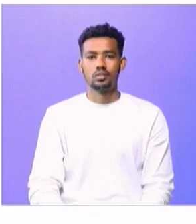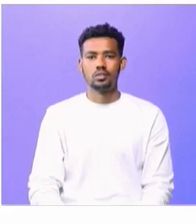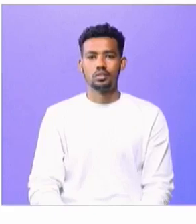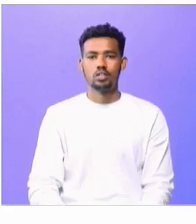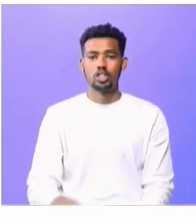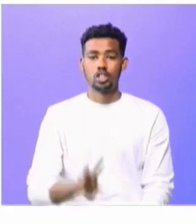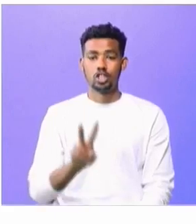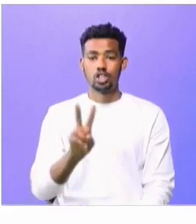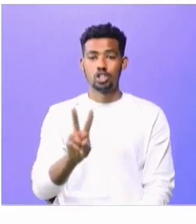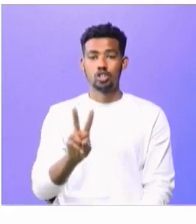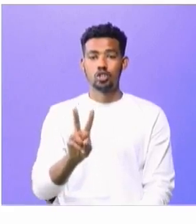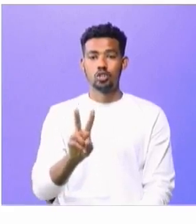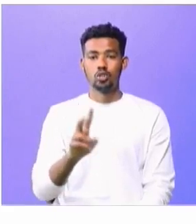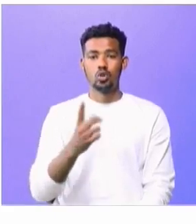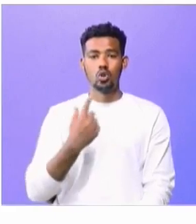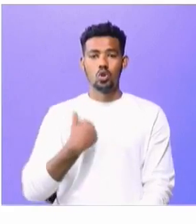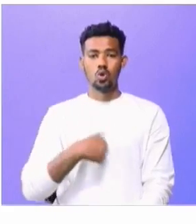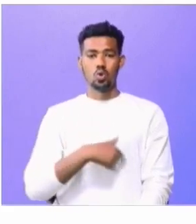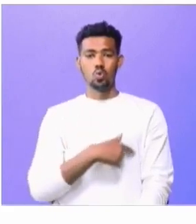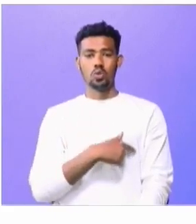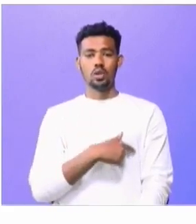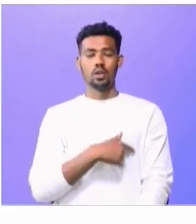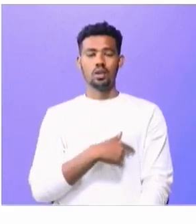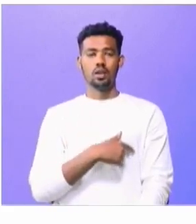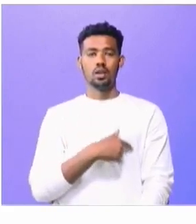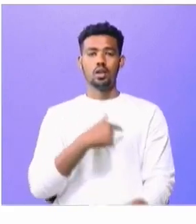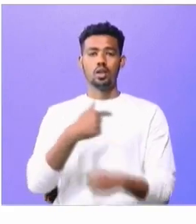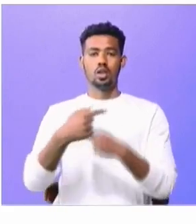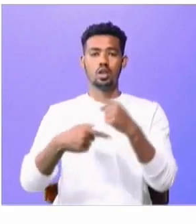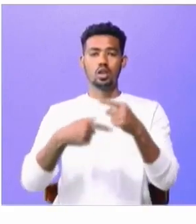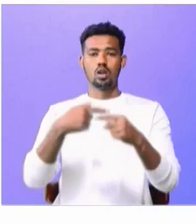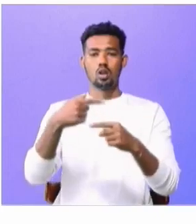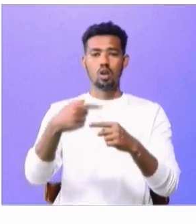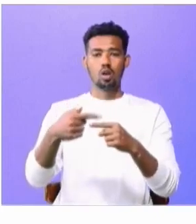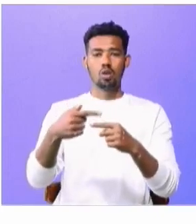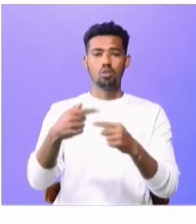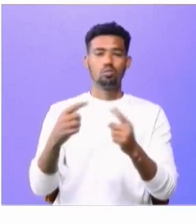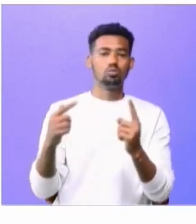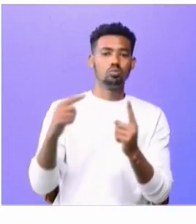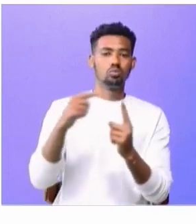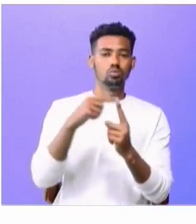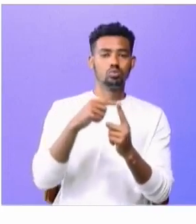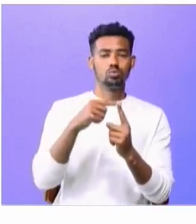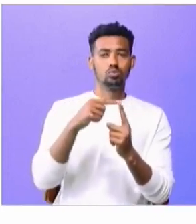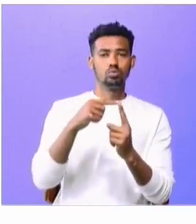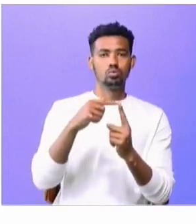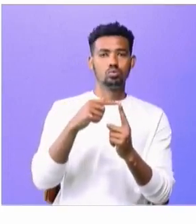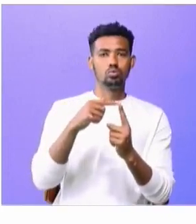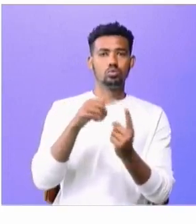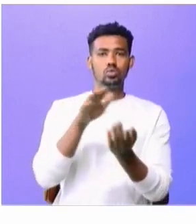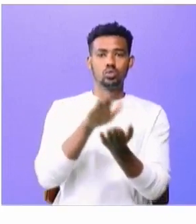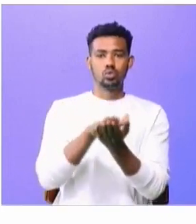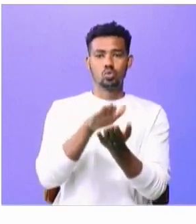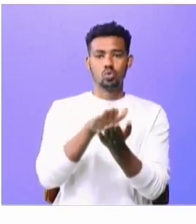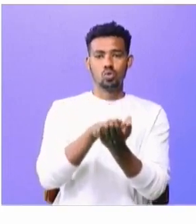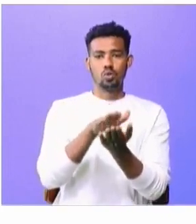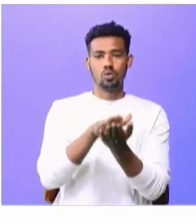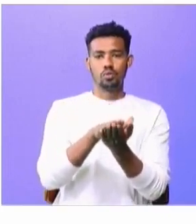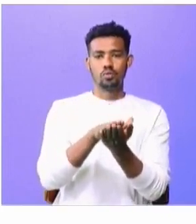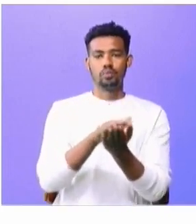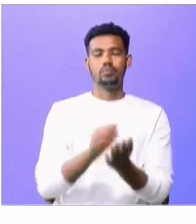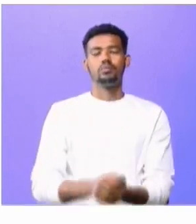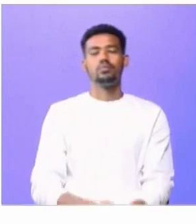2. We go to school